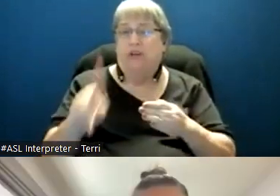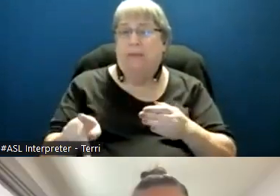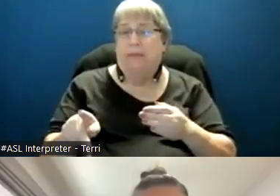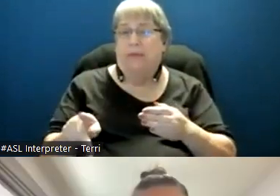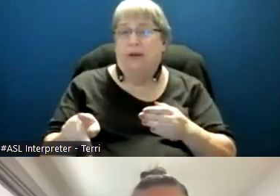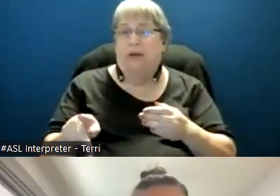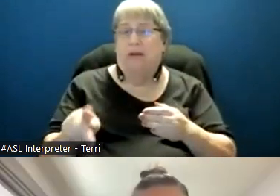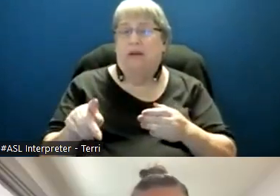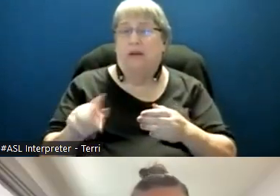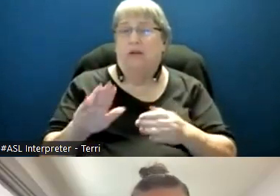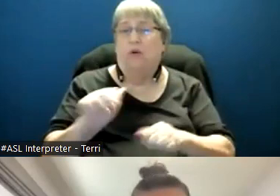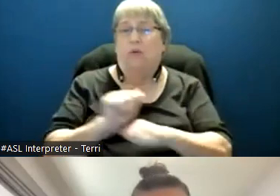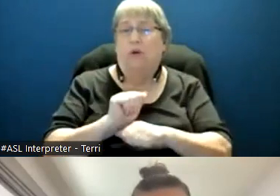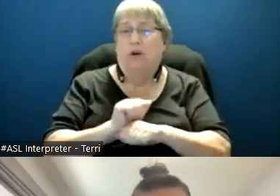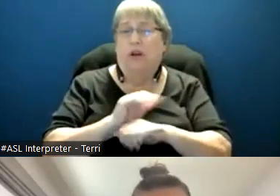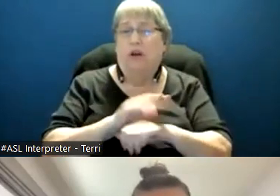on your recommendations,